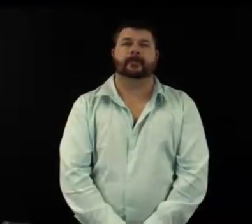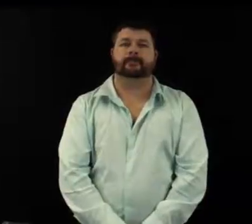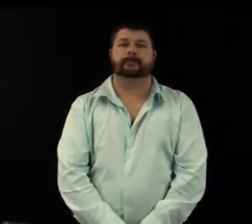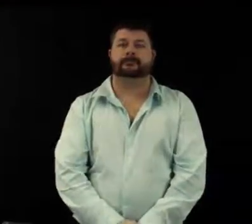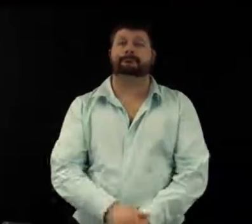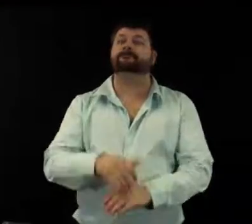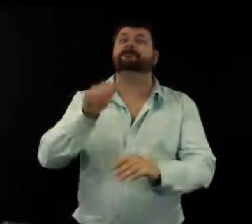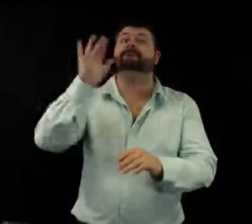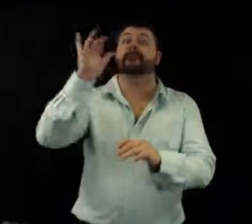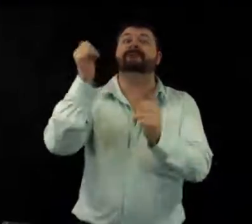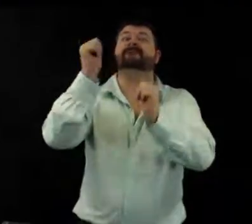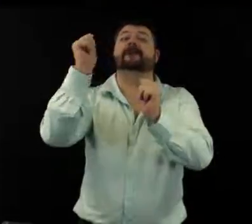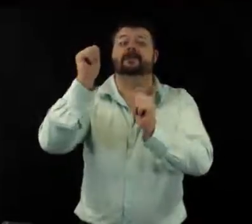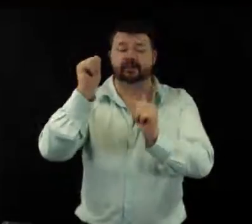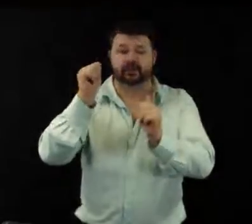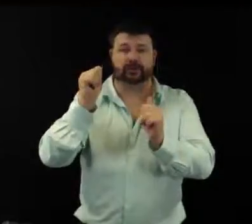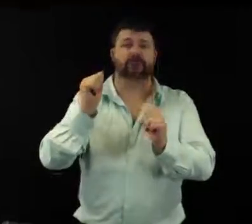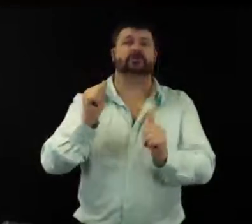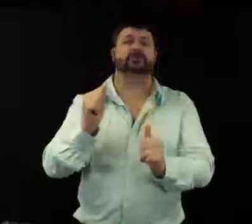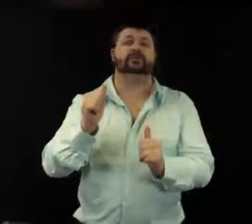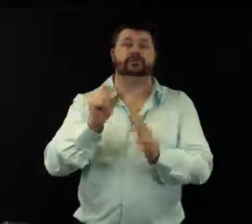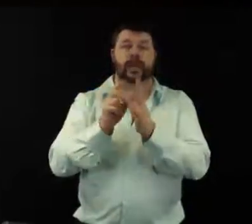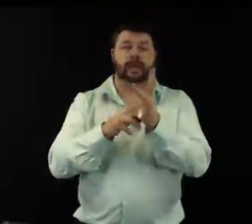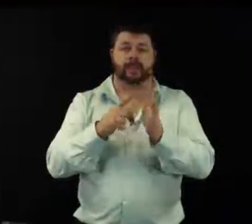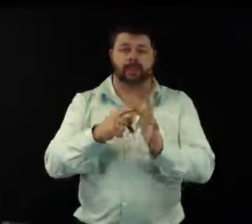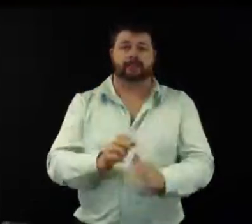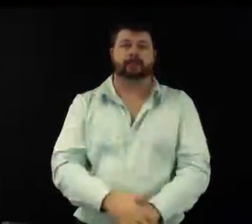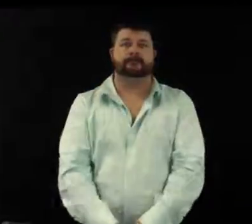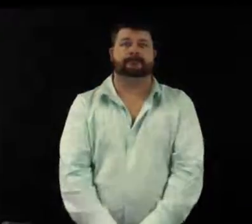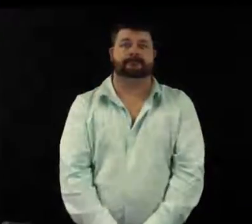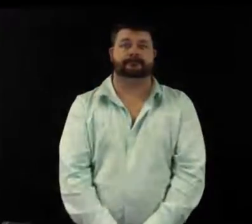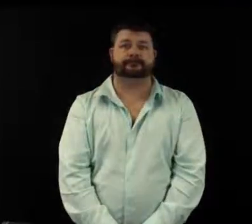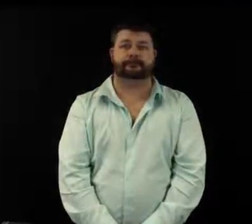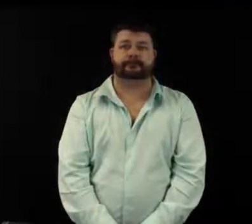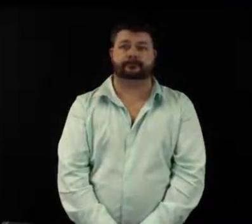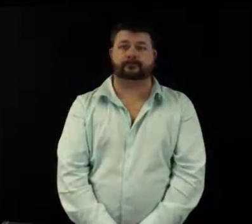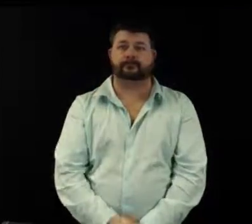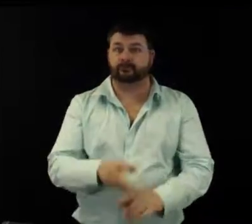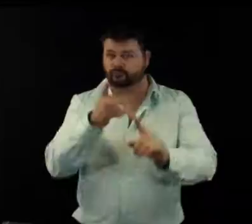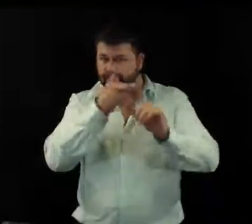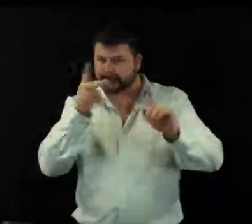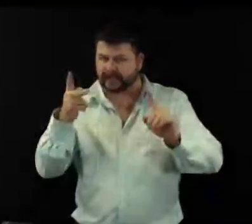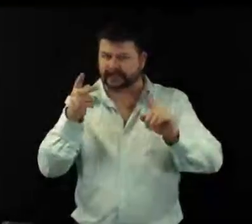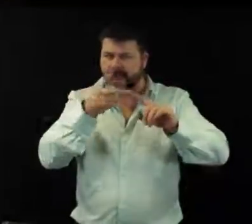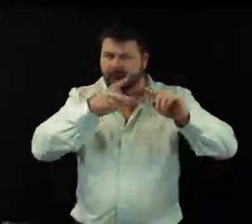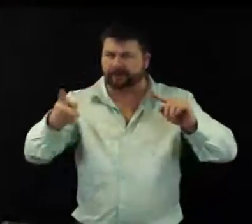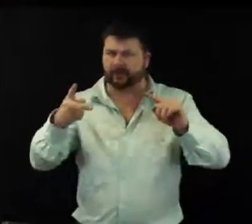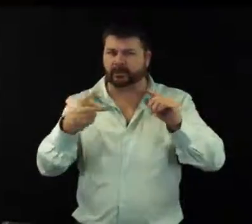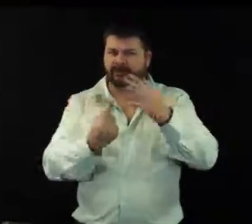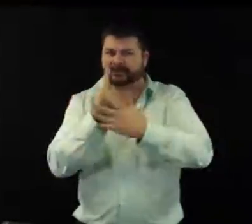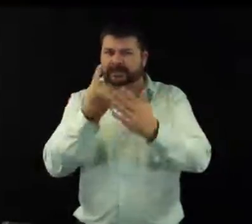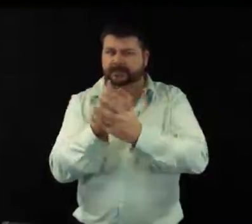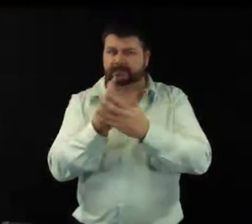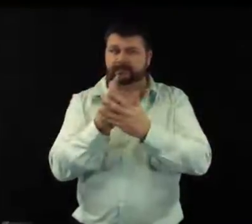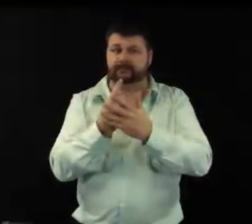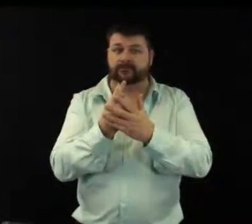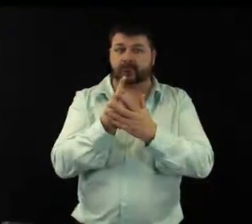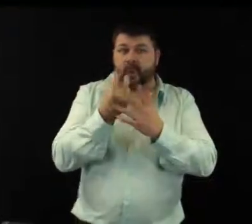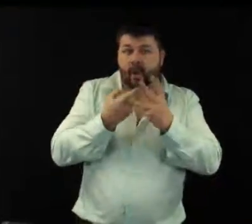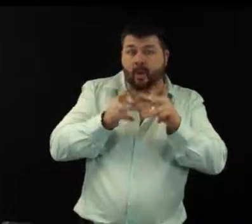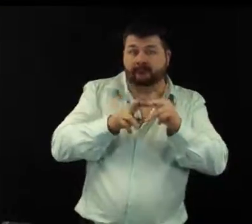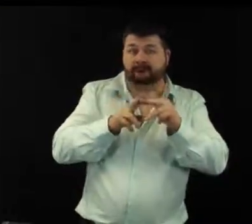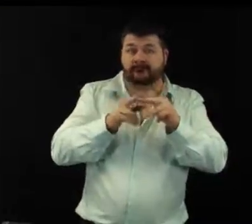times. Tap Done to continue entering information. If the event you're entering is repeating in nature, you can choose